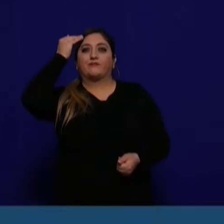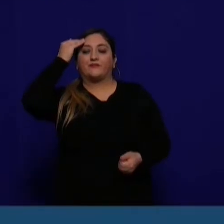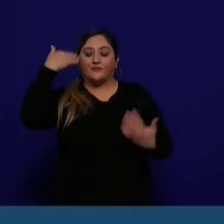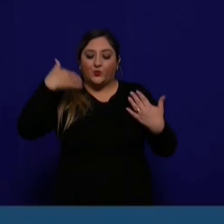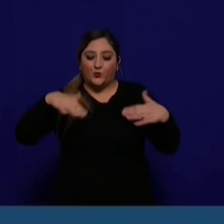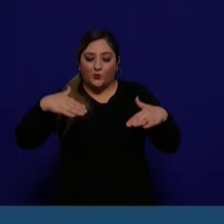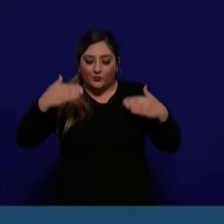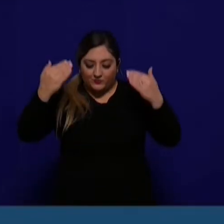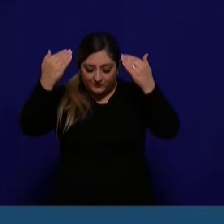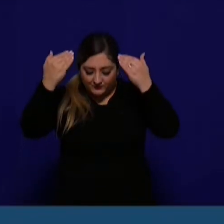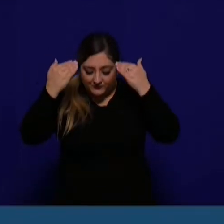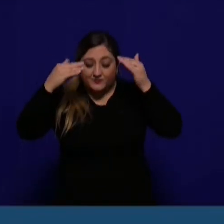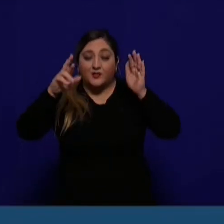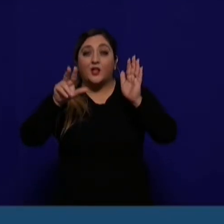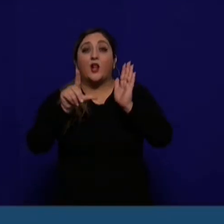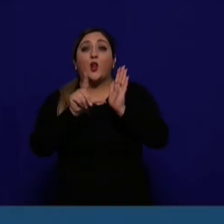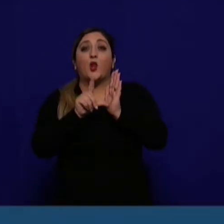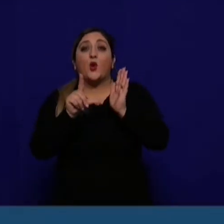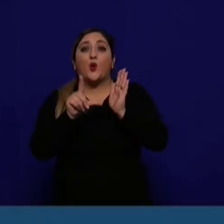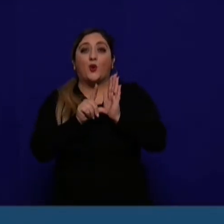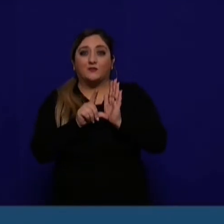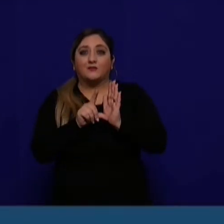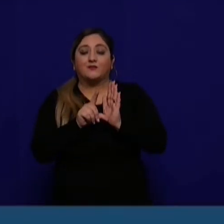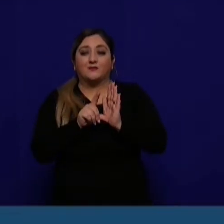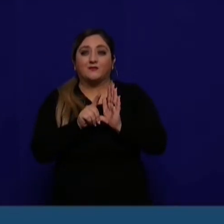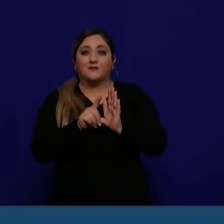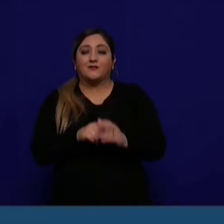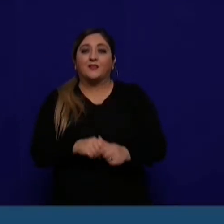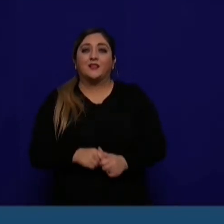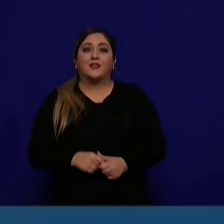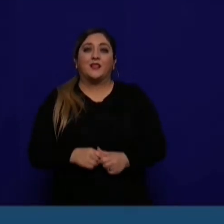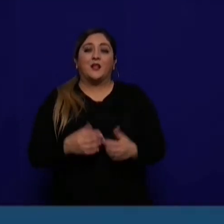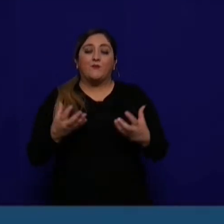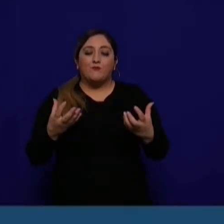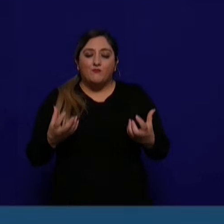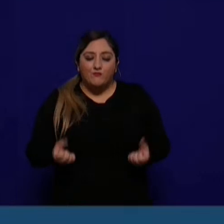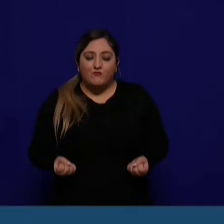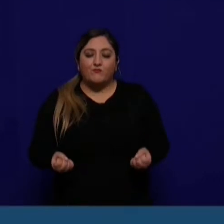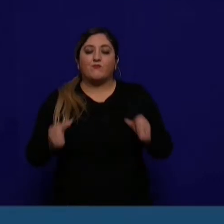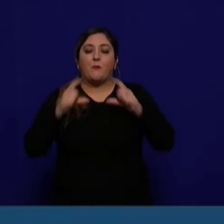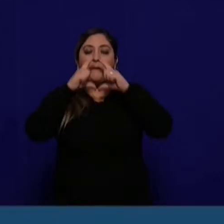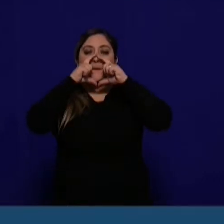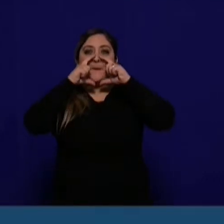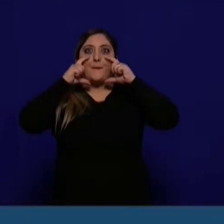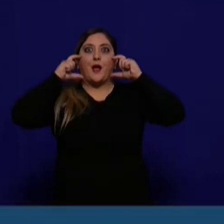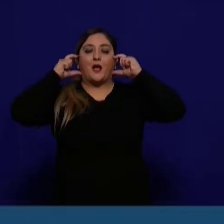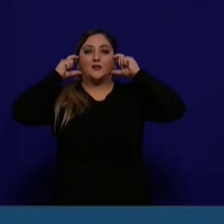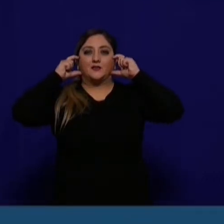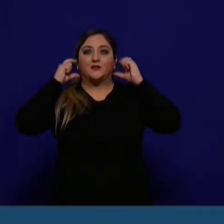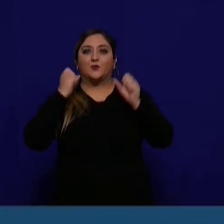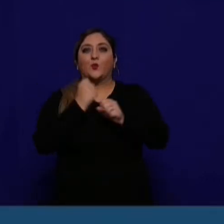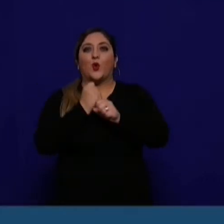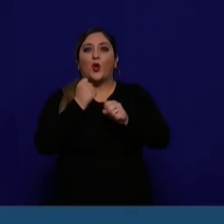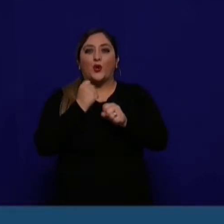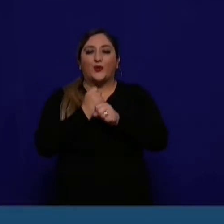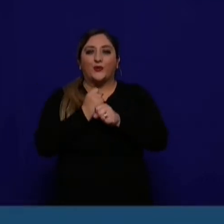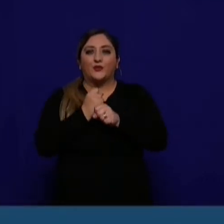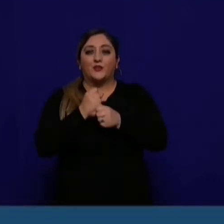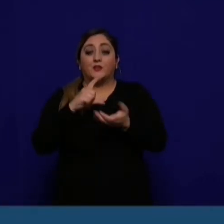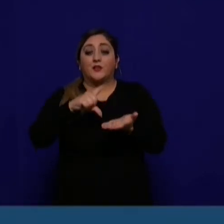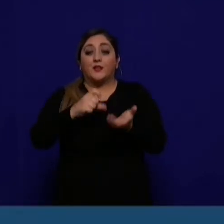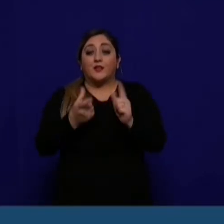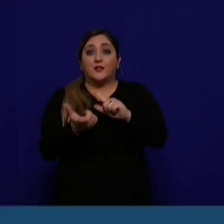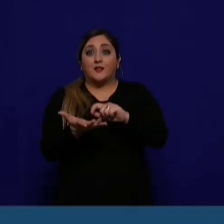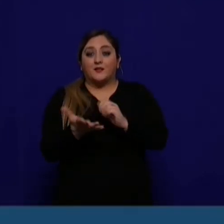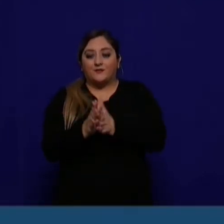prevention measures that we have in place. The fact that the masks work, that we continue to sanitize our